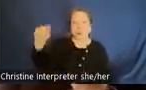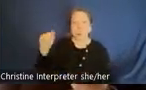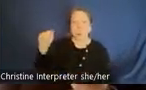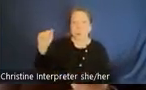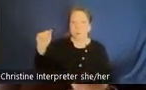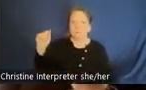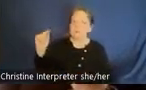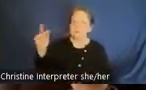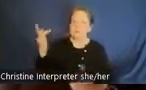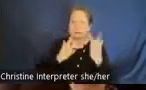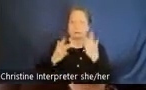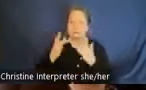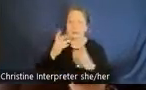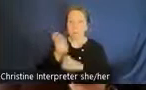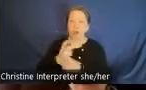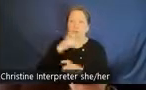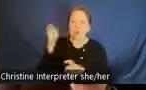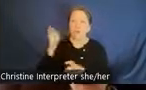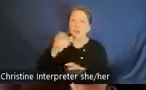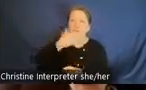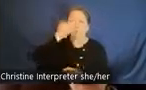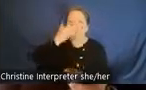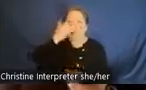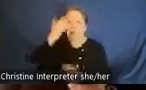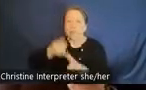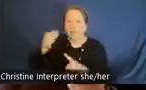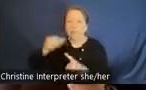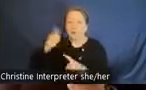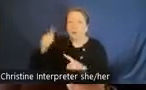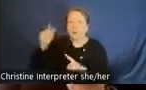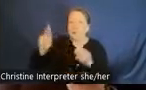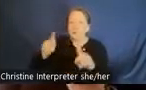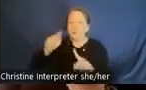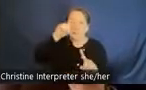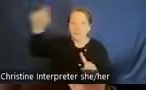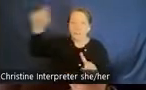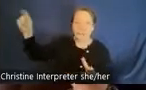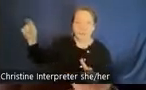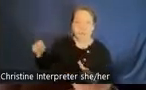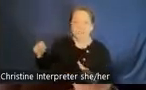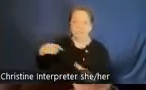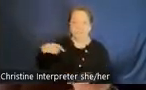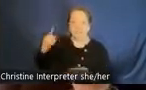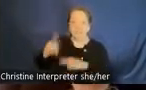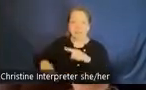when fragrances from common hallways and neighboring units can't be kept out.